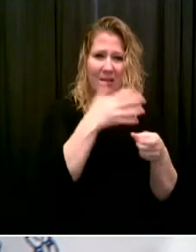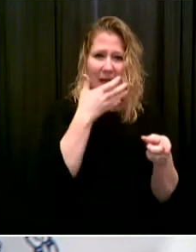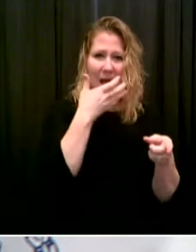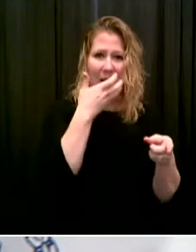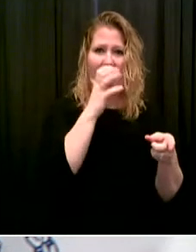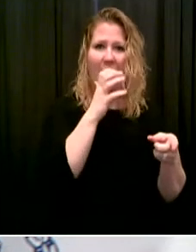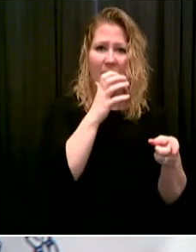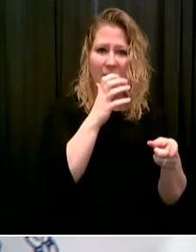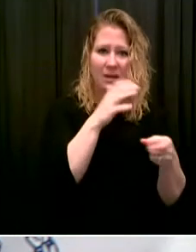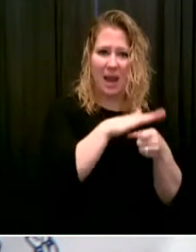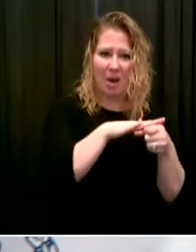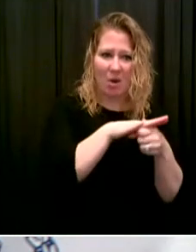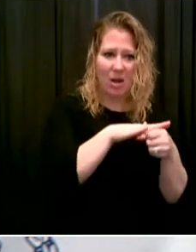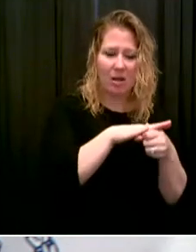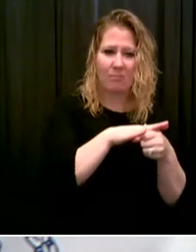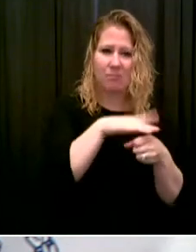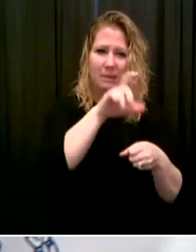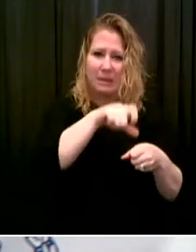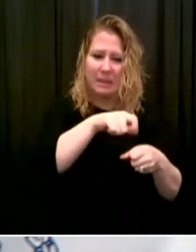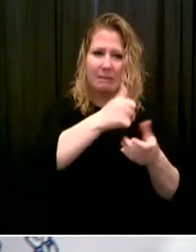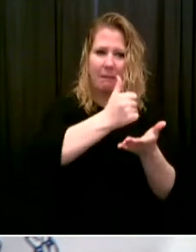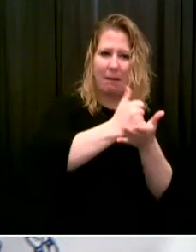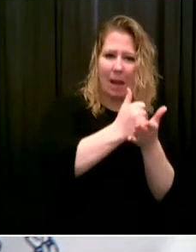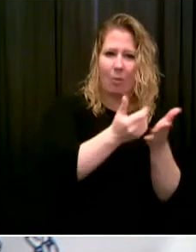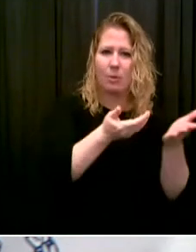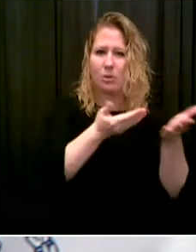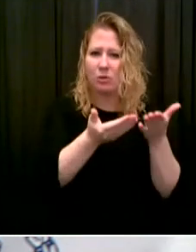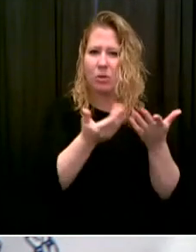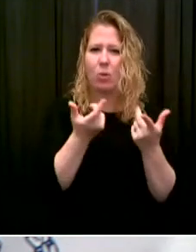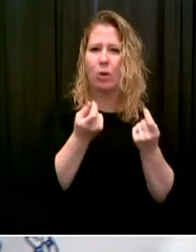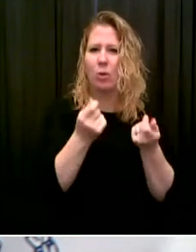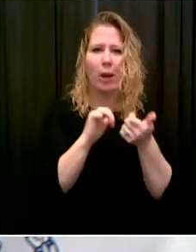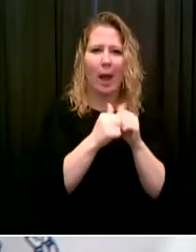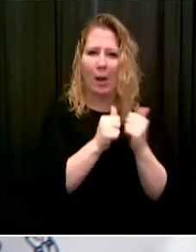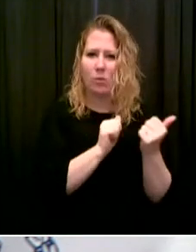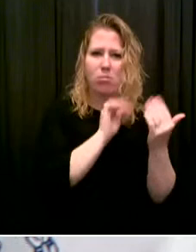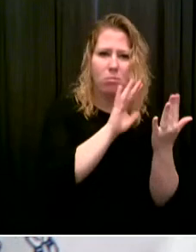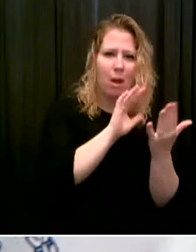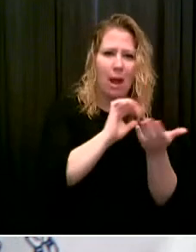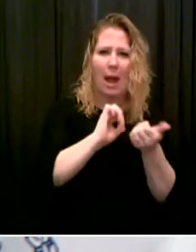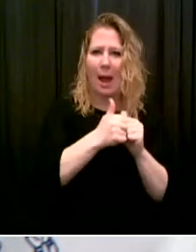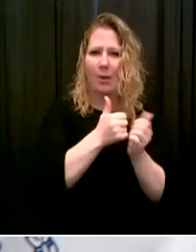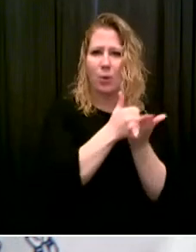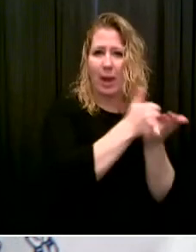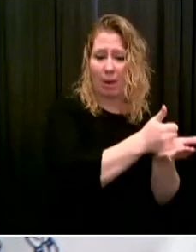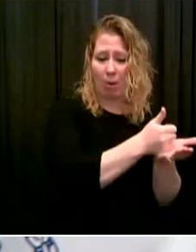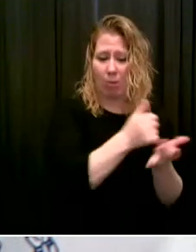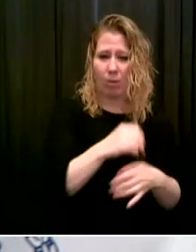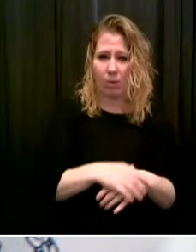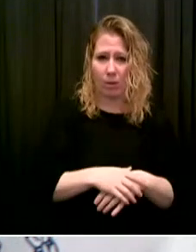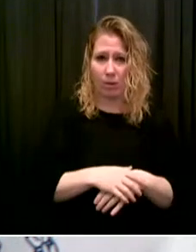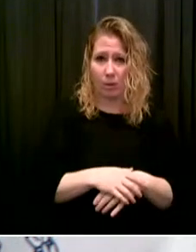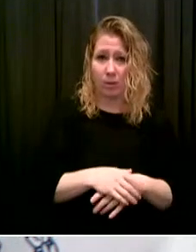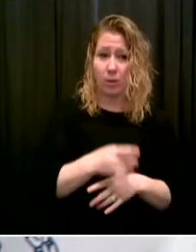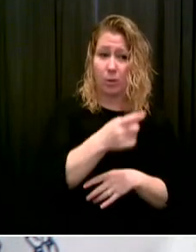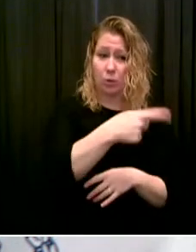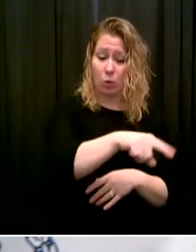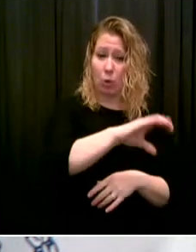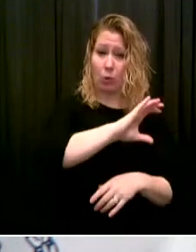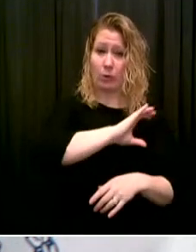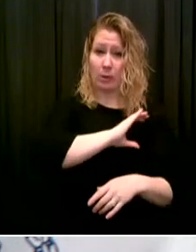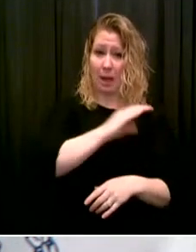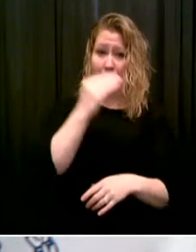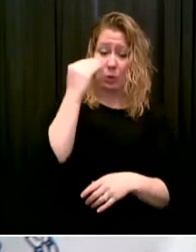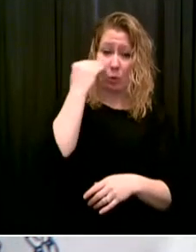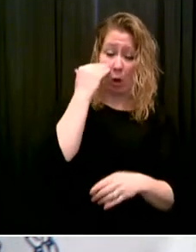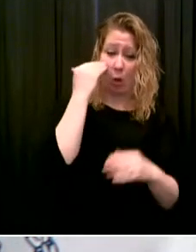services or maybe on the wrong track? And are those police officers aware of every potential avenue that's available to